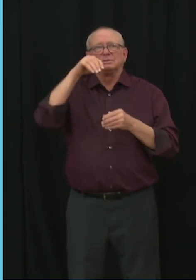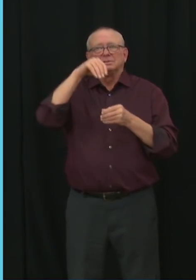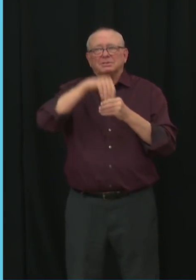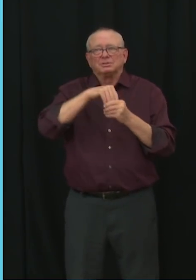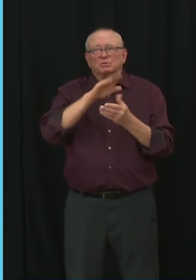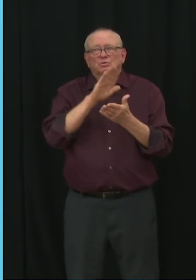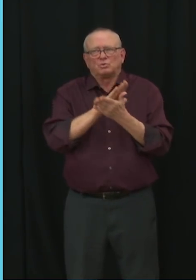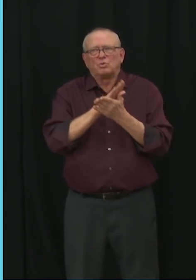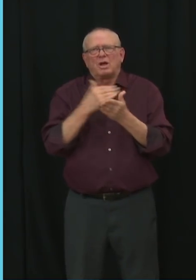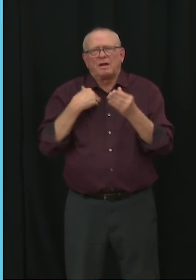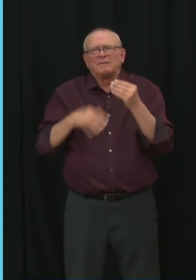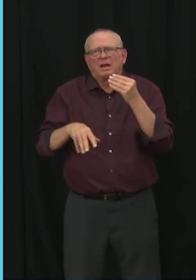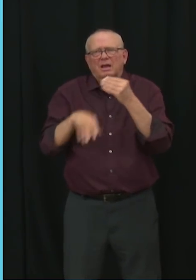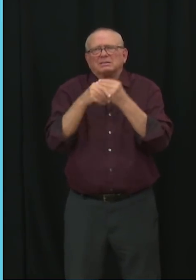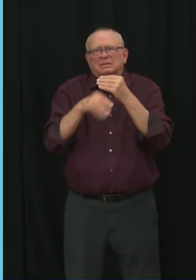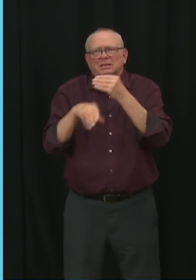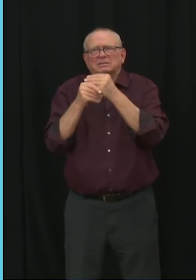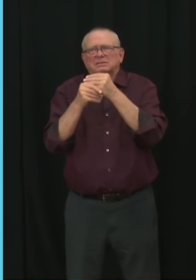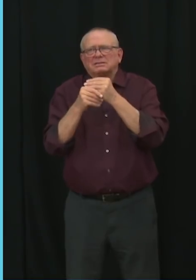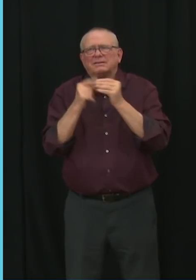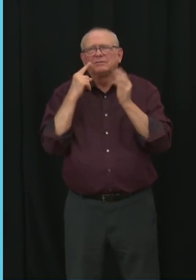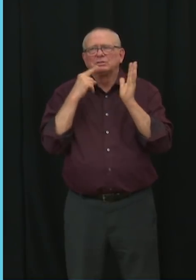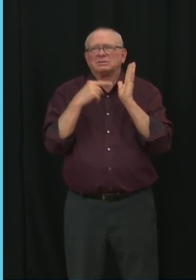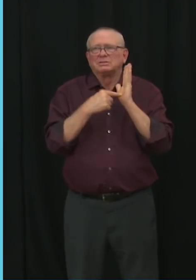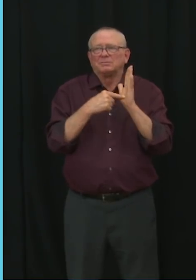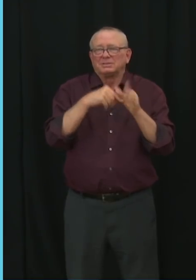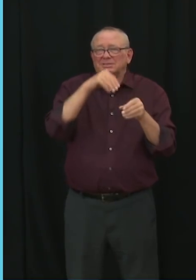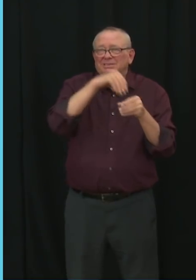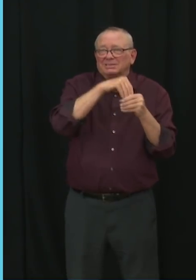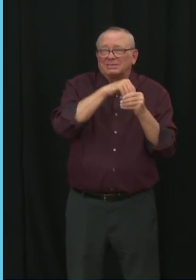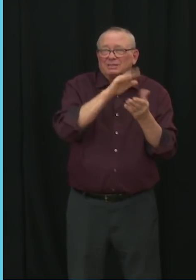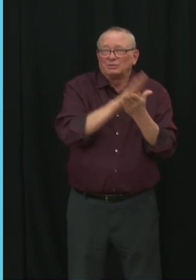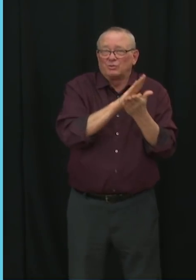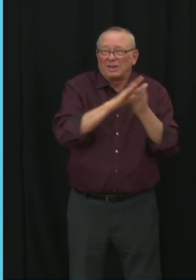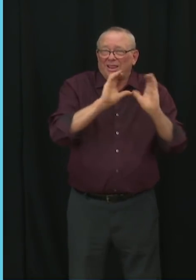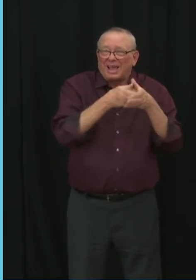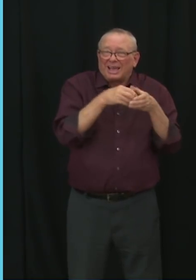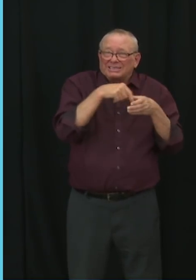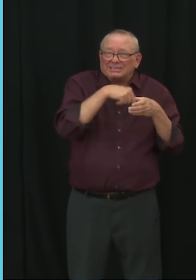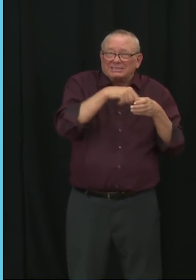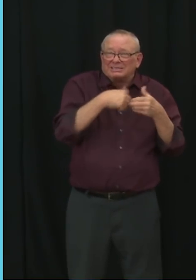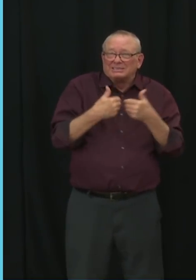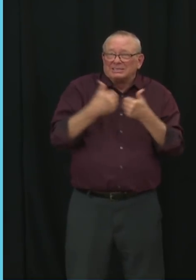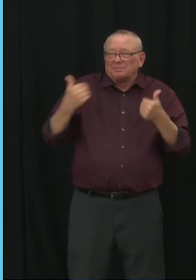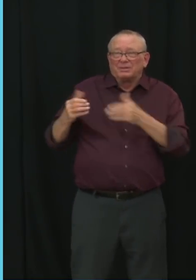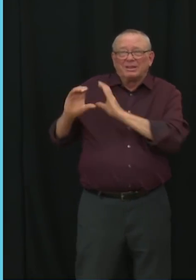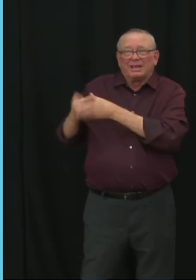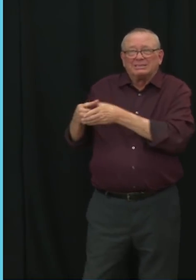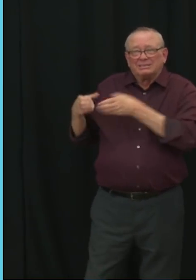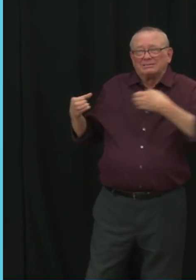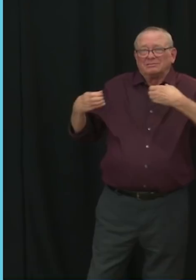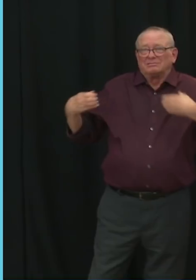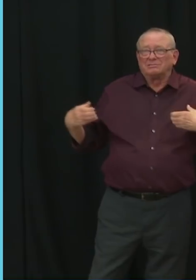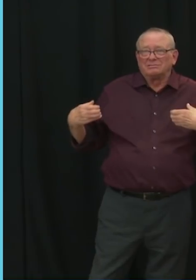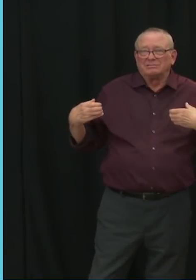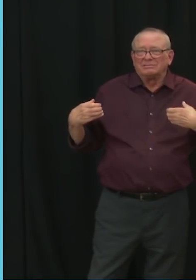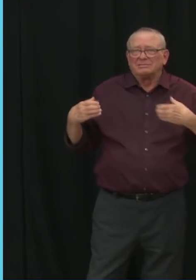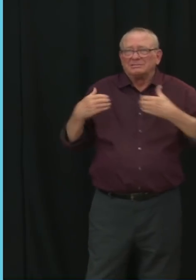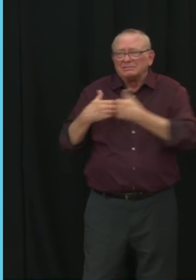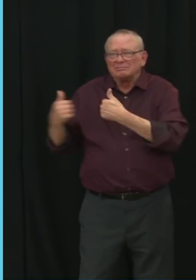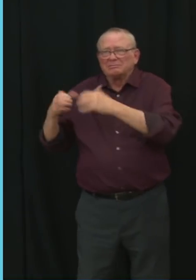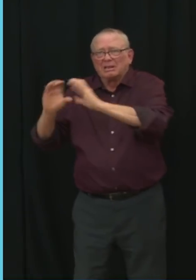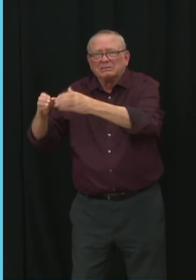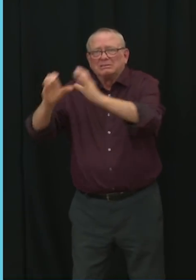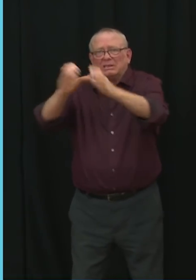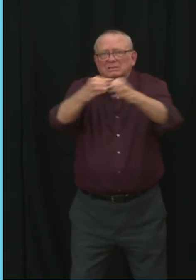vaccinations, government, we agree that vaccinations are the best way to protect all of us, and it's not